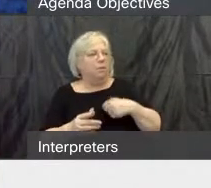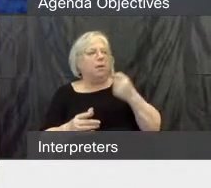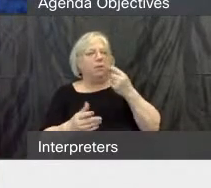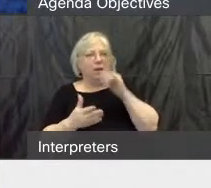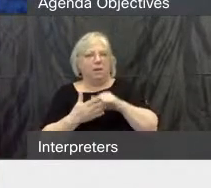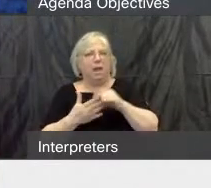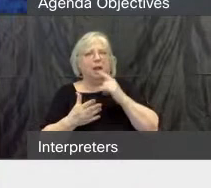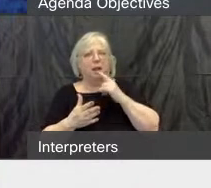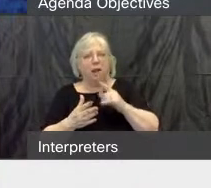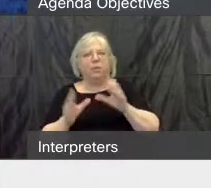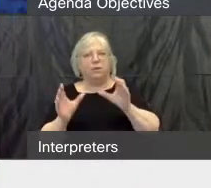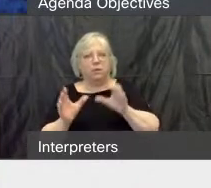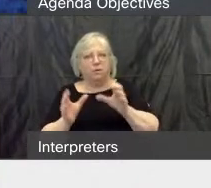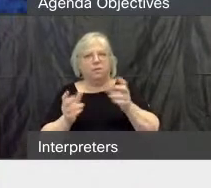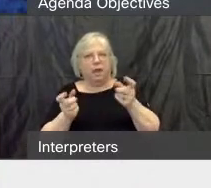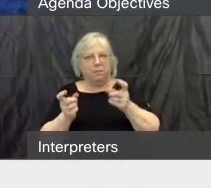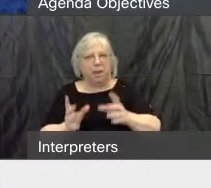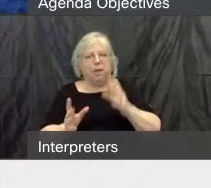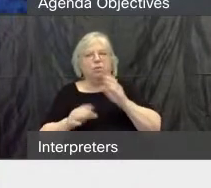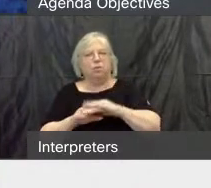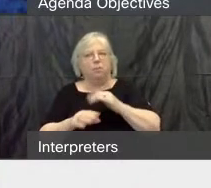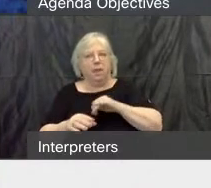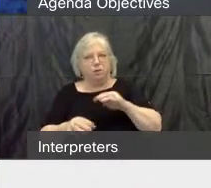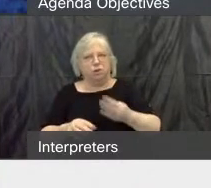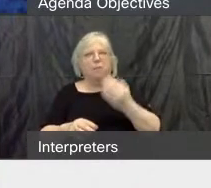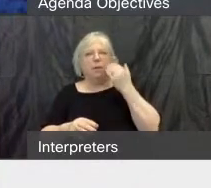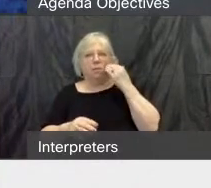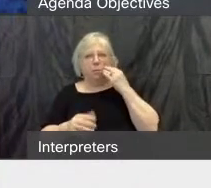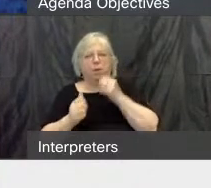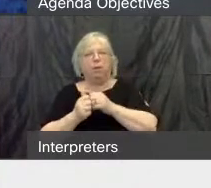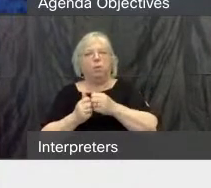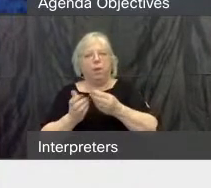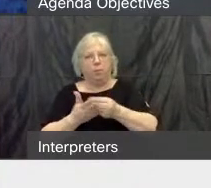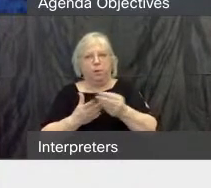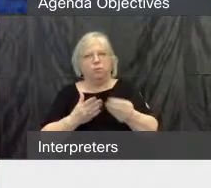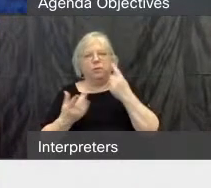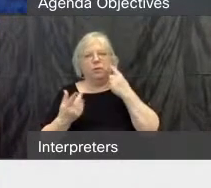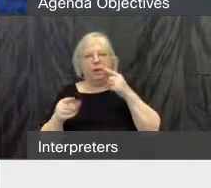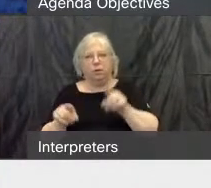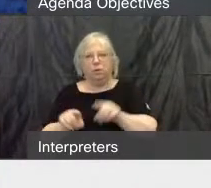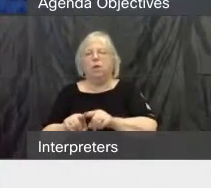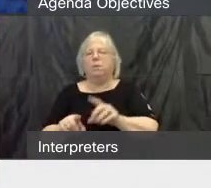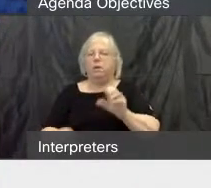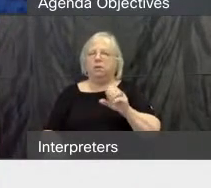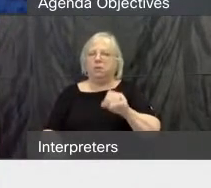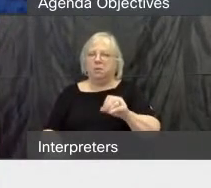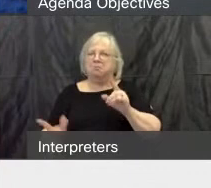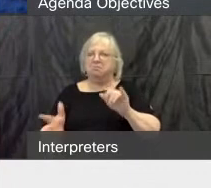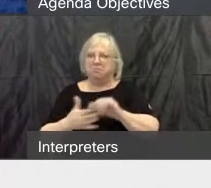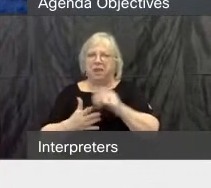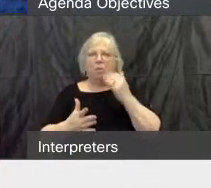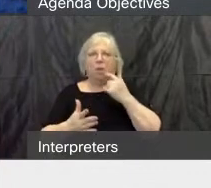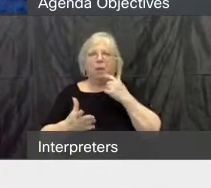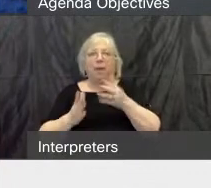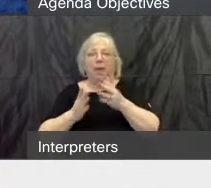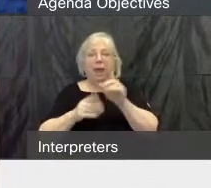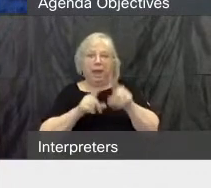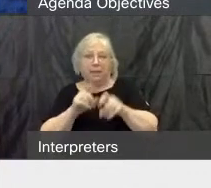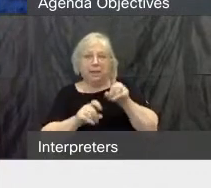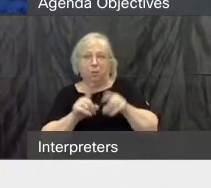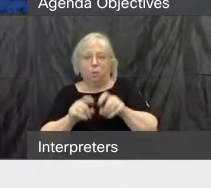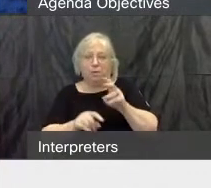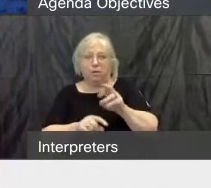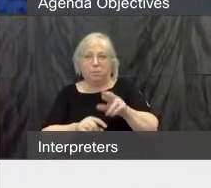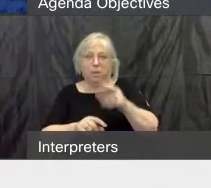a certified procurement manager on my job, and I had to be that in order to be a manager. So that's why I'm asking these questions,